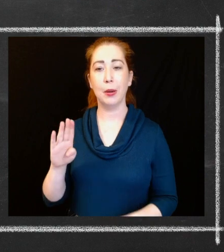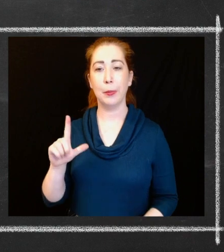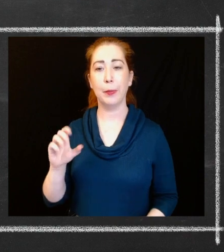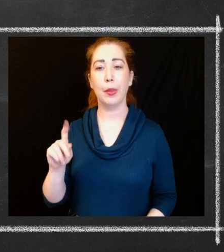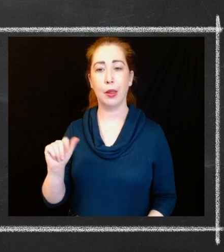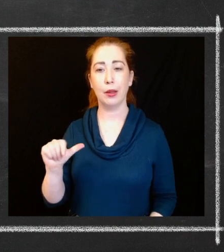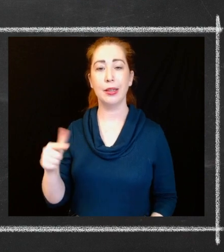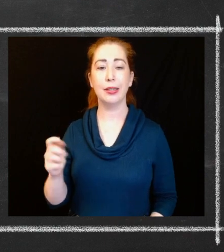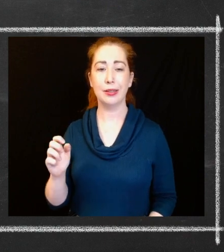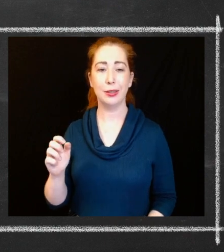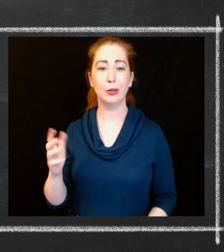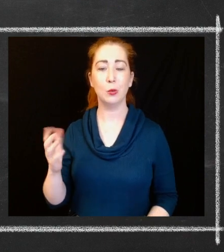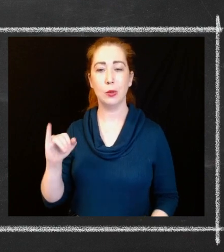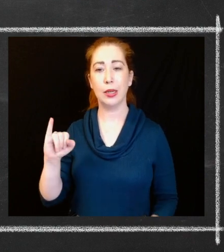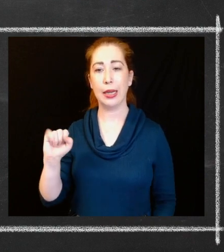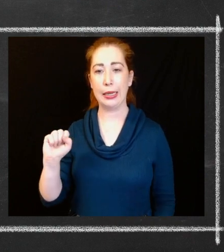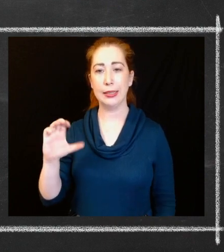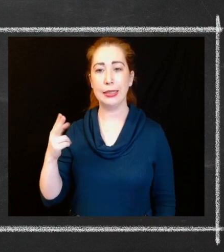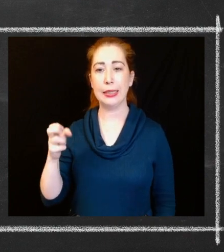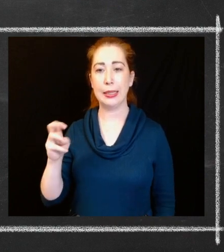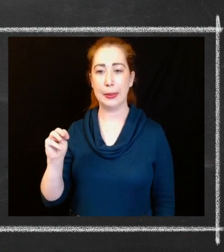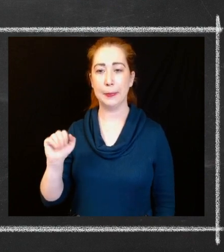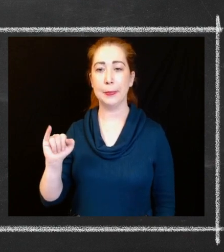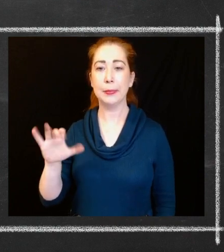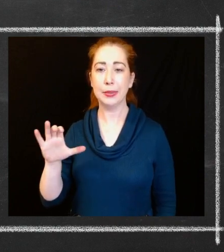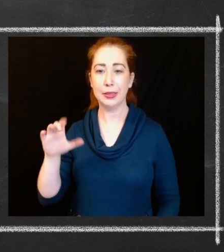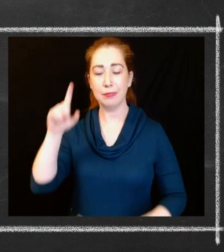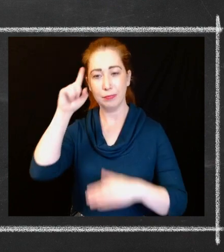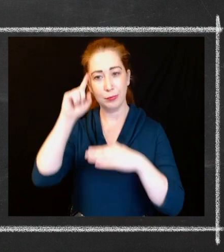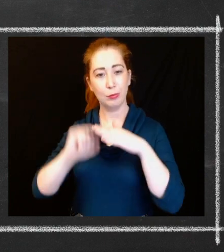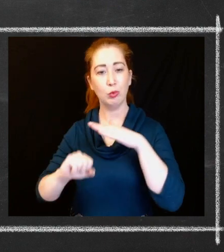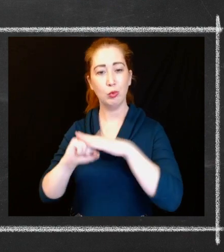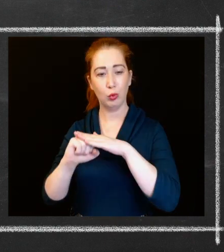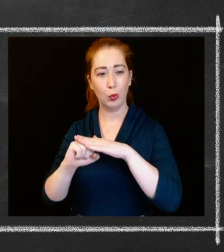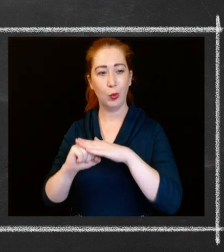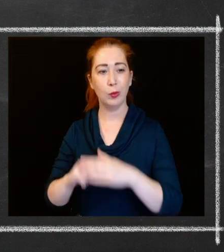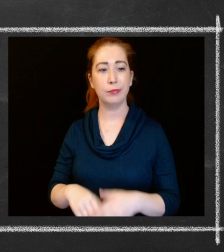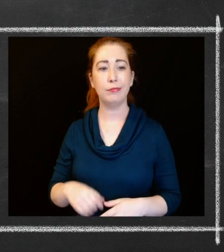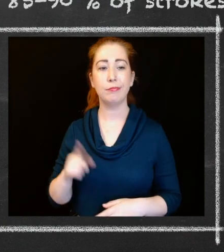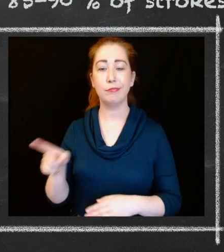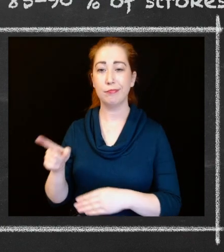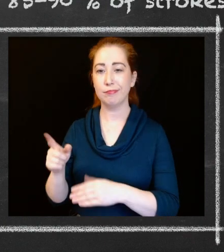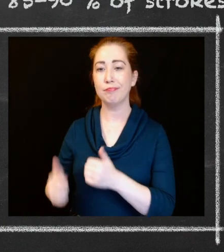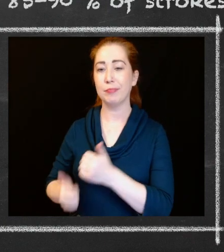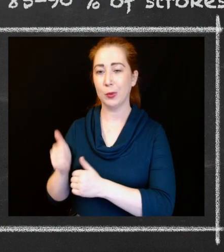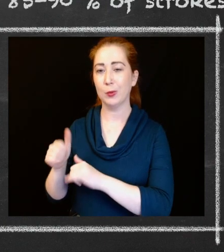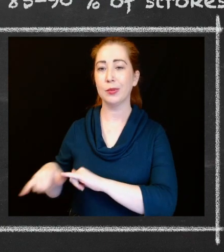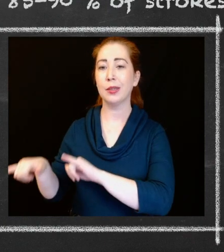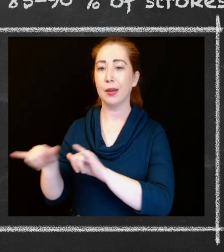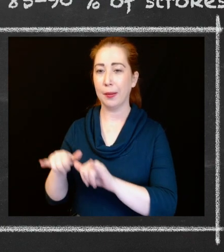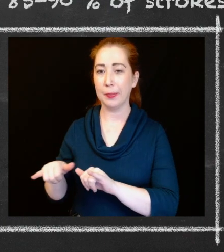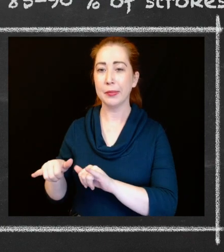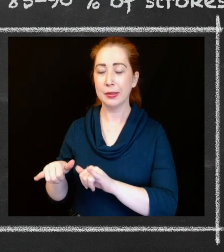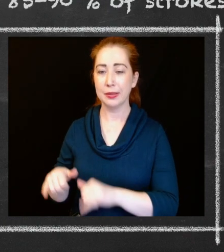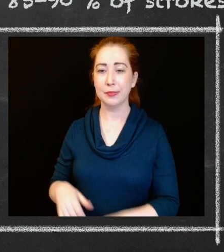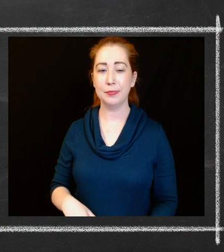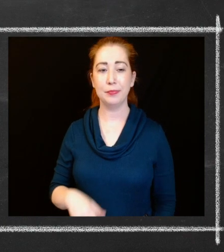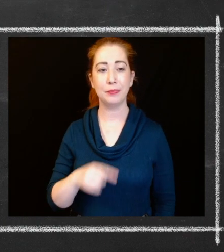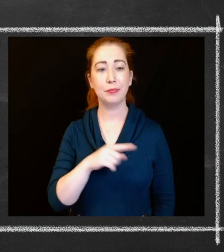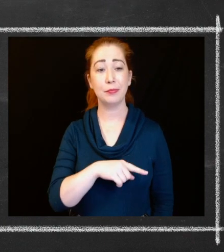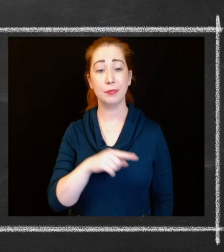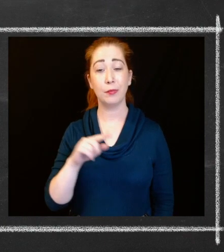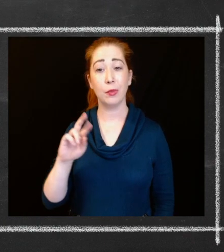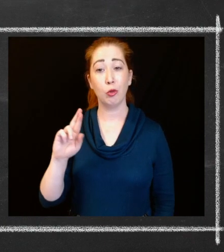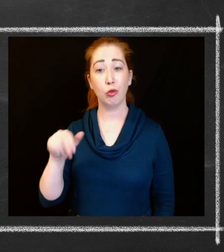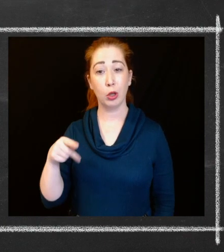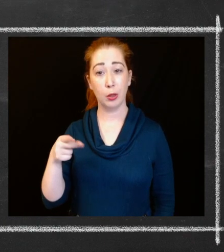blockage stroke or an ischemic stroke. Blockage strokes are the most common. When